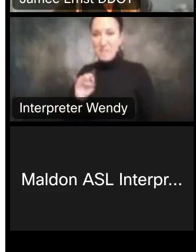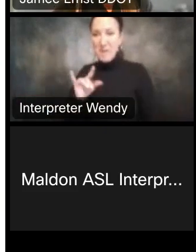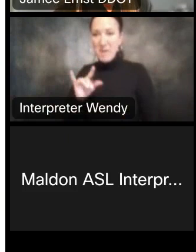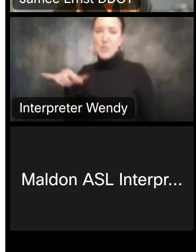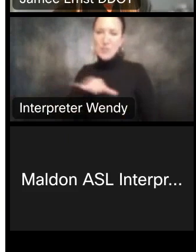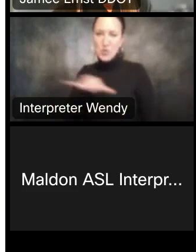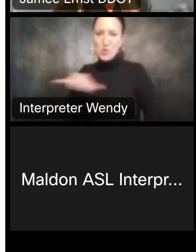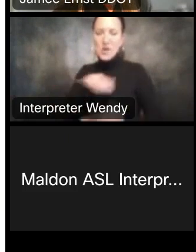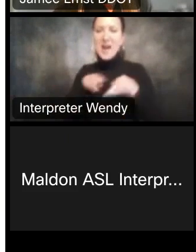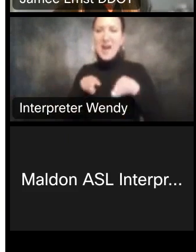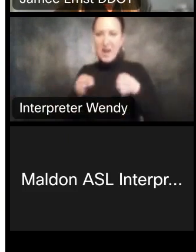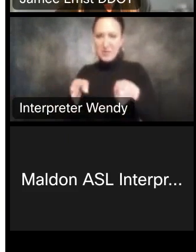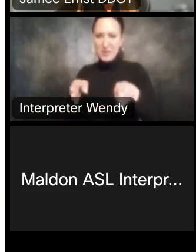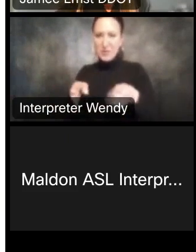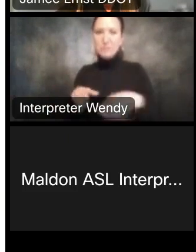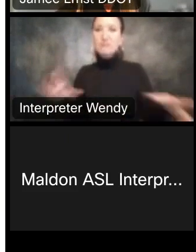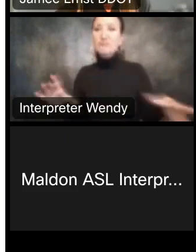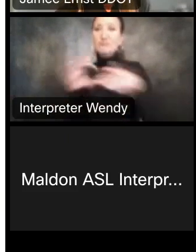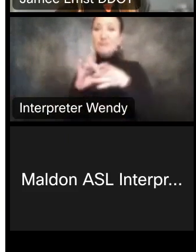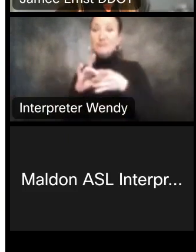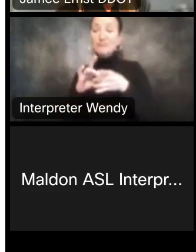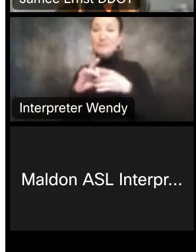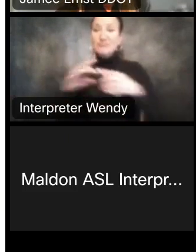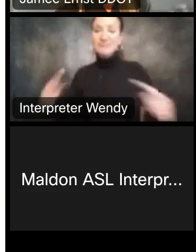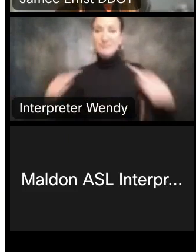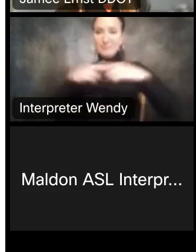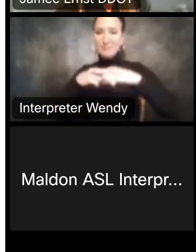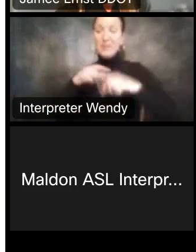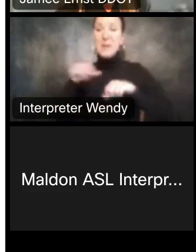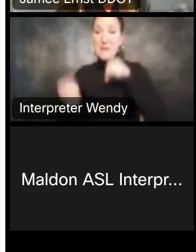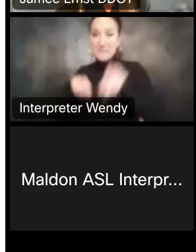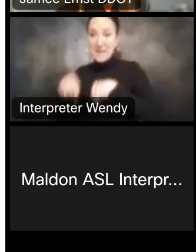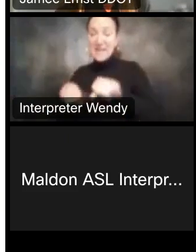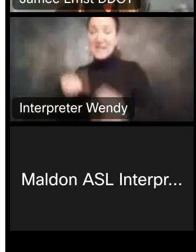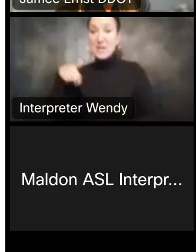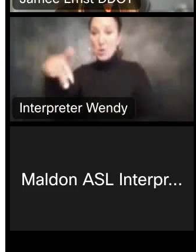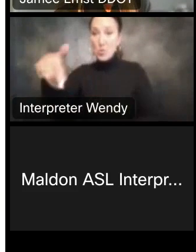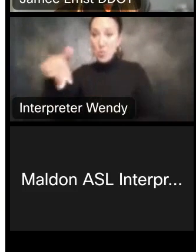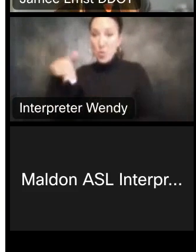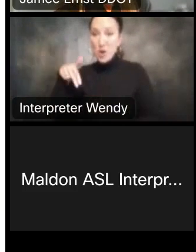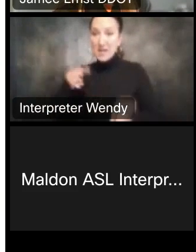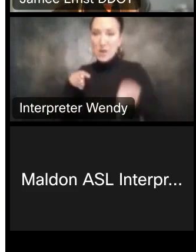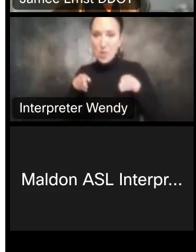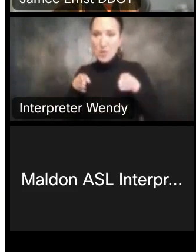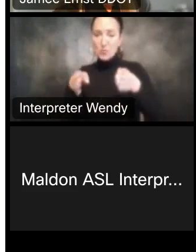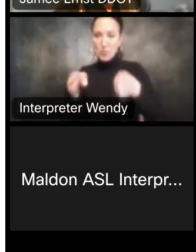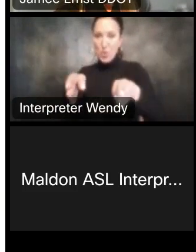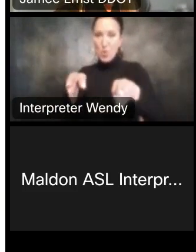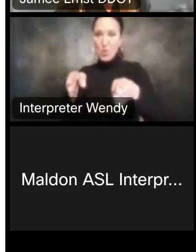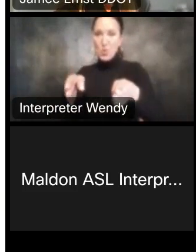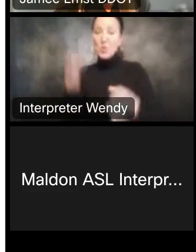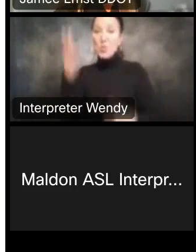That infrastructure will provide connections to existing bike and pedestrian infrastructure along the corridor in order